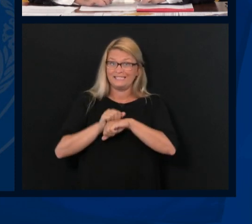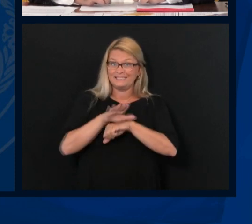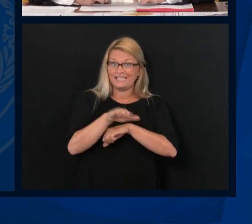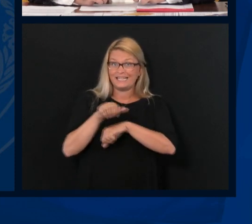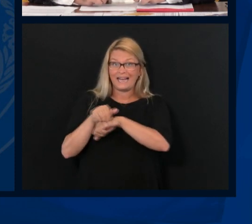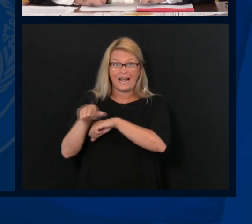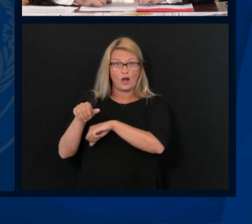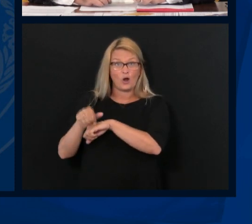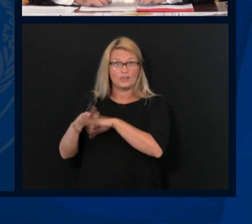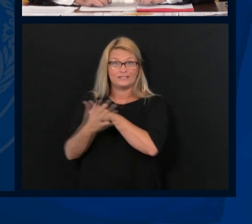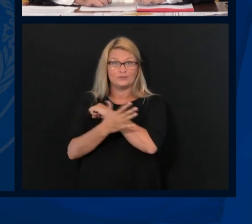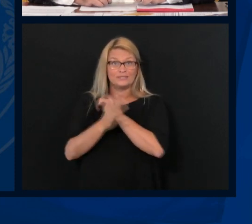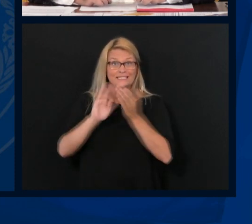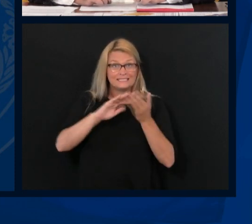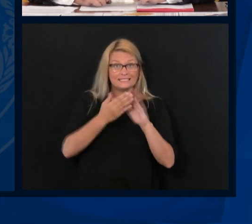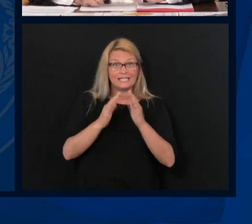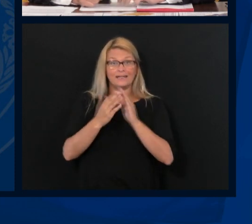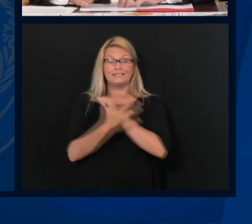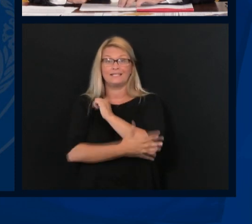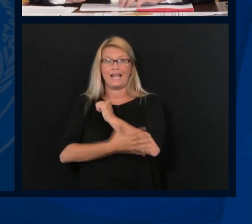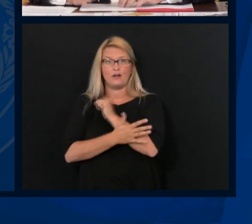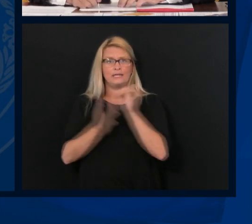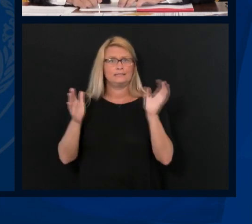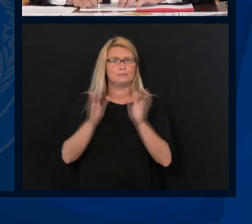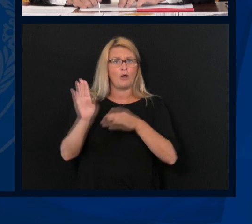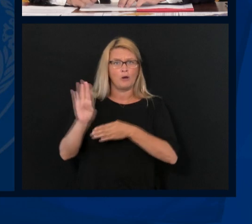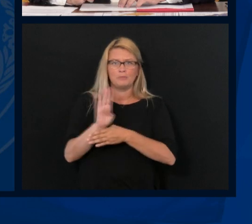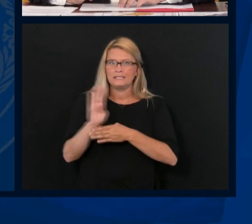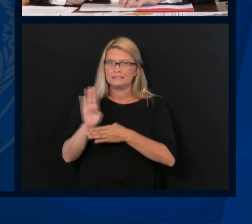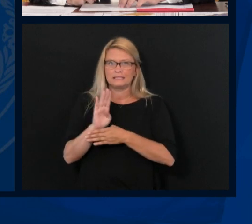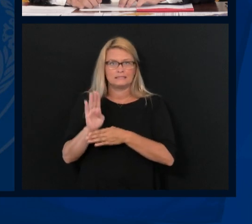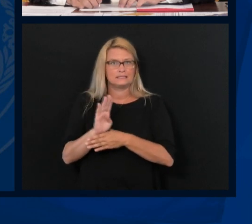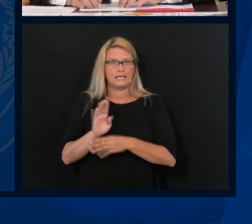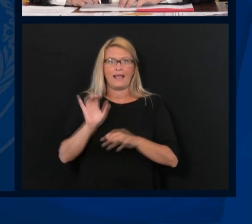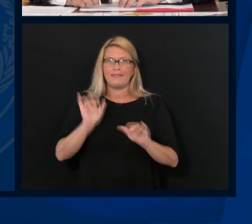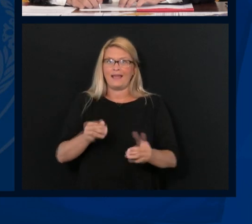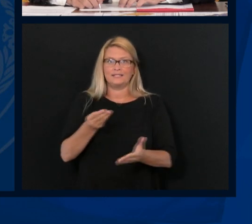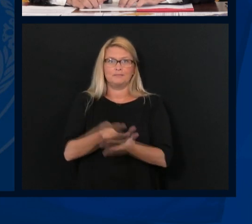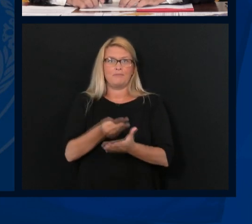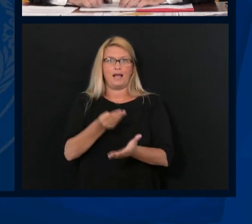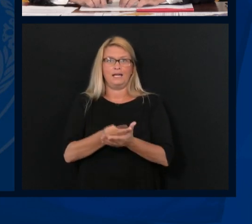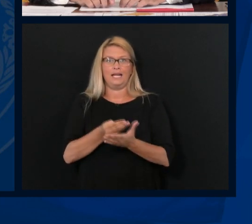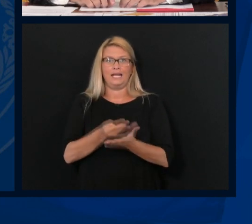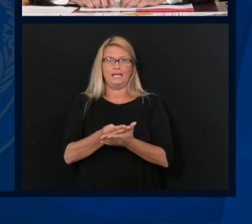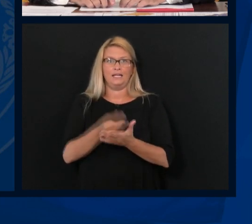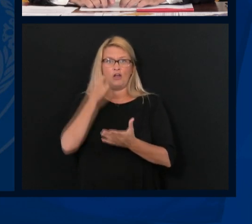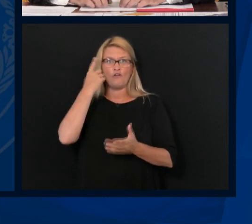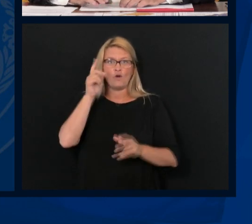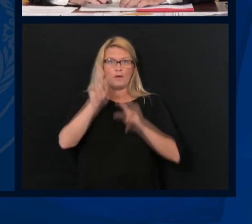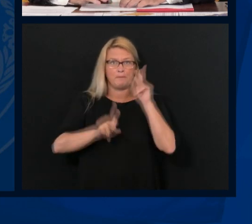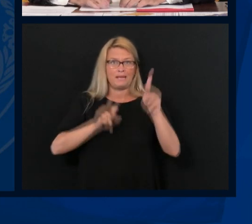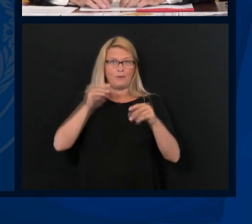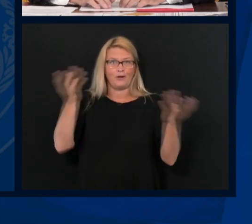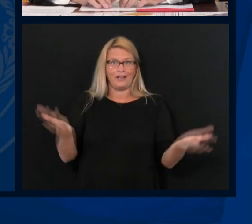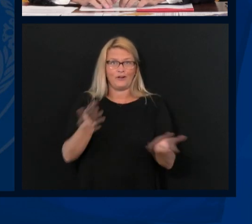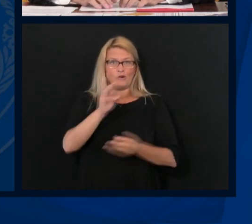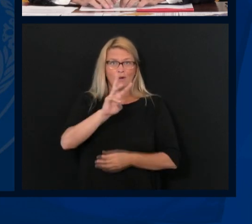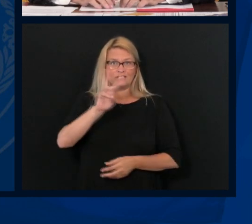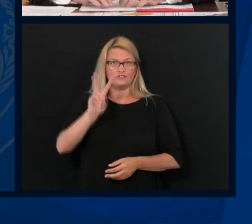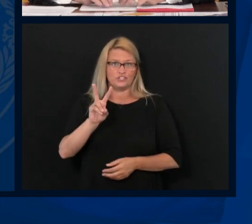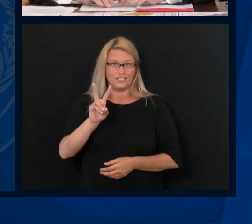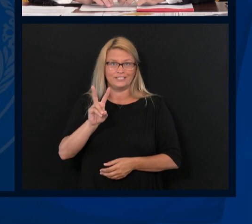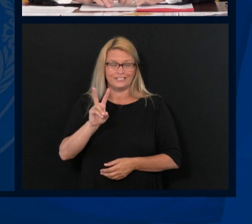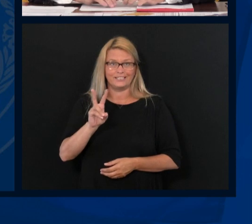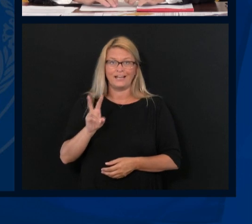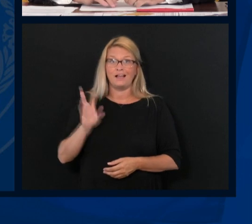and counties or to our people, small businesses, is just dollars that are going into the hands of West Virginians, and the multiplier effect